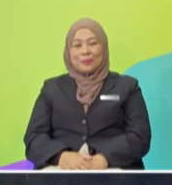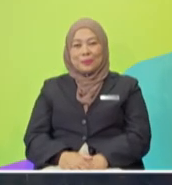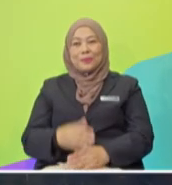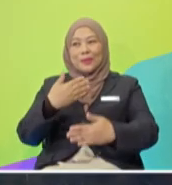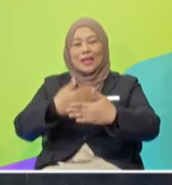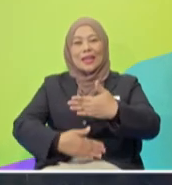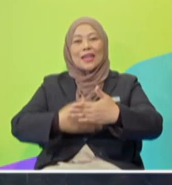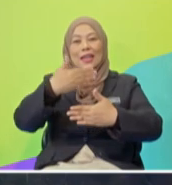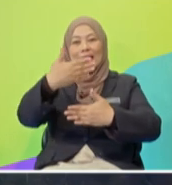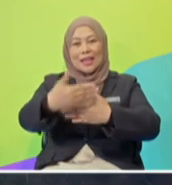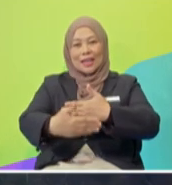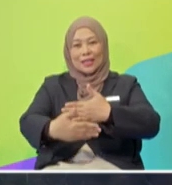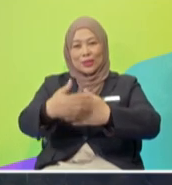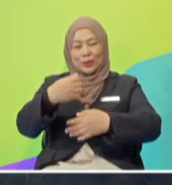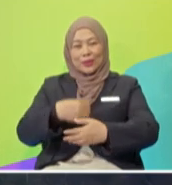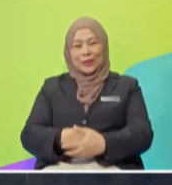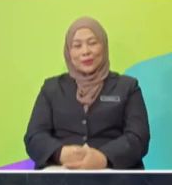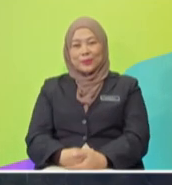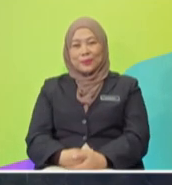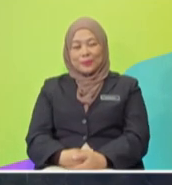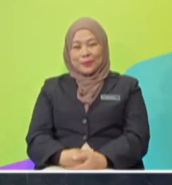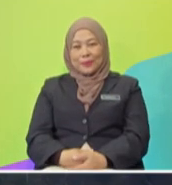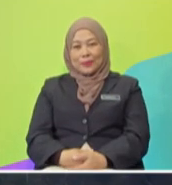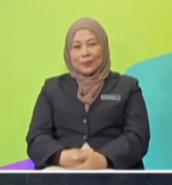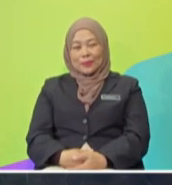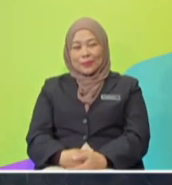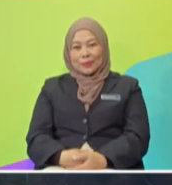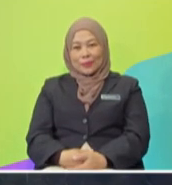next one. All right, what's next? Okay.